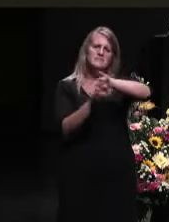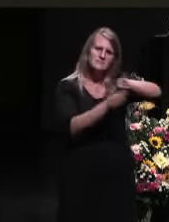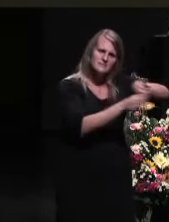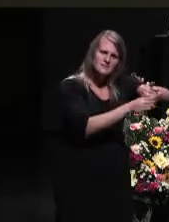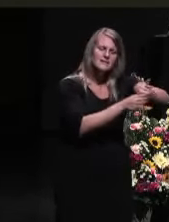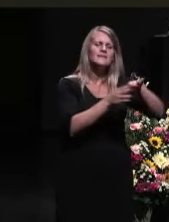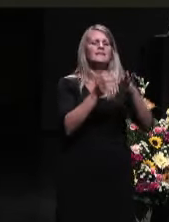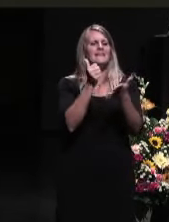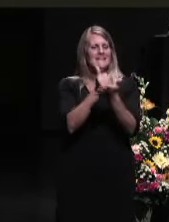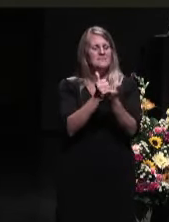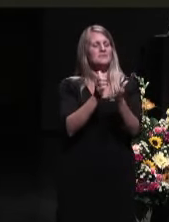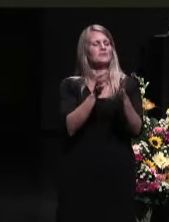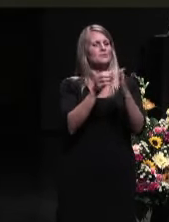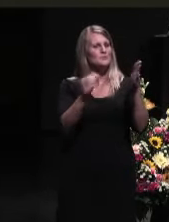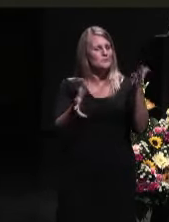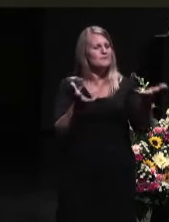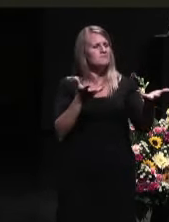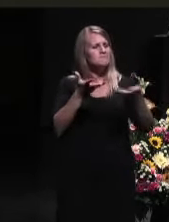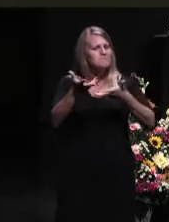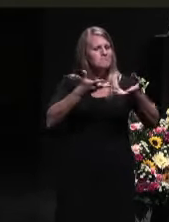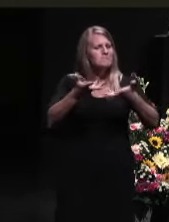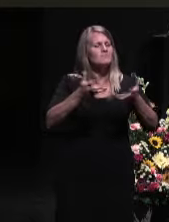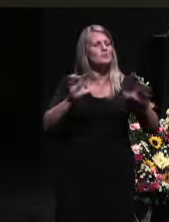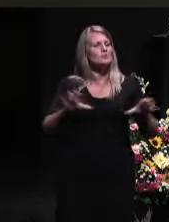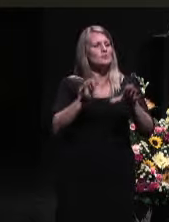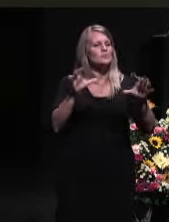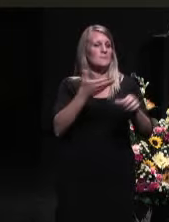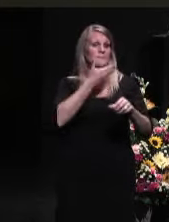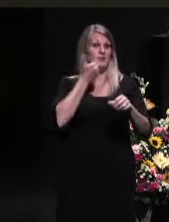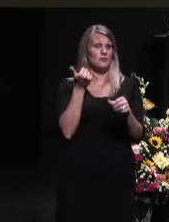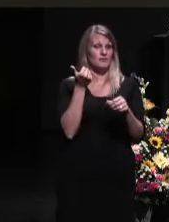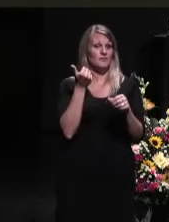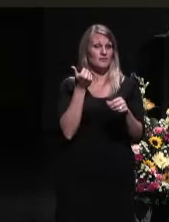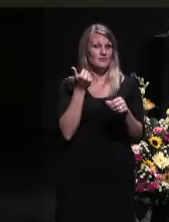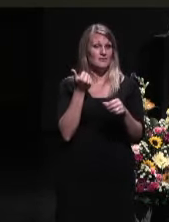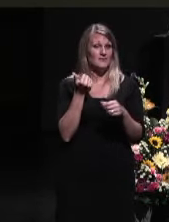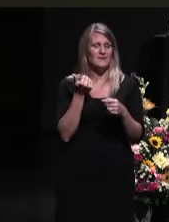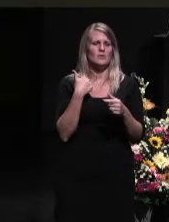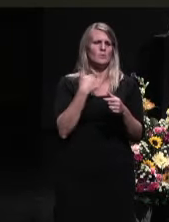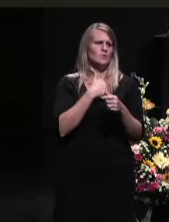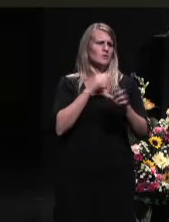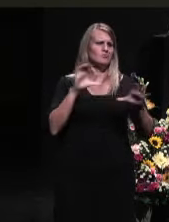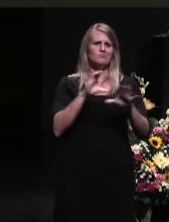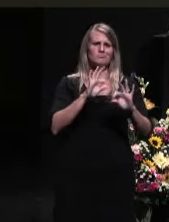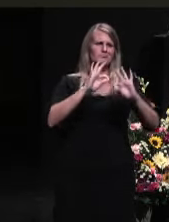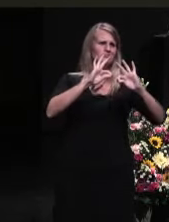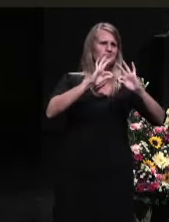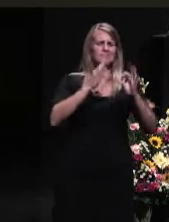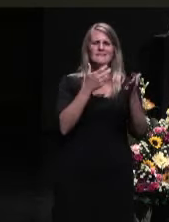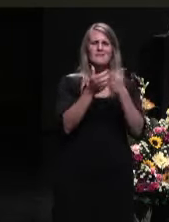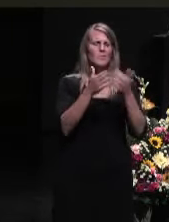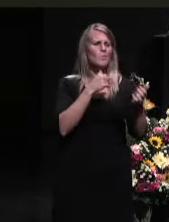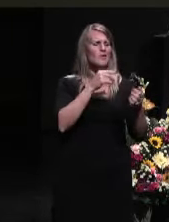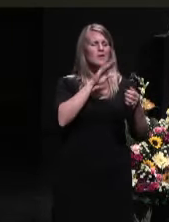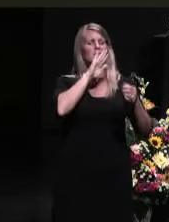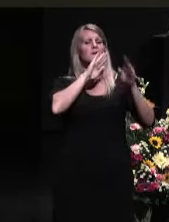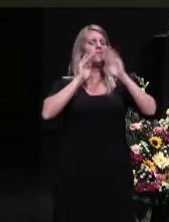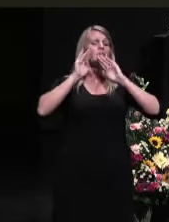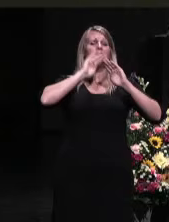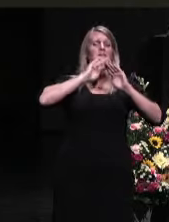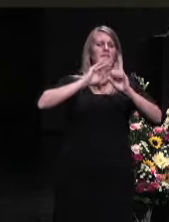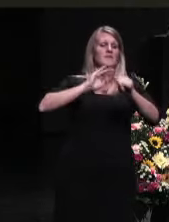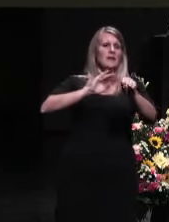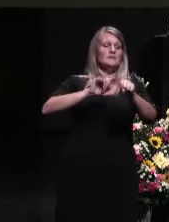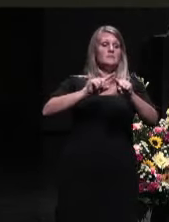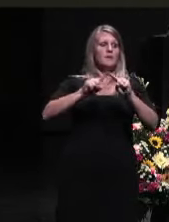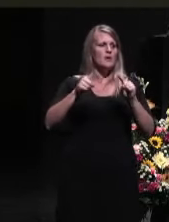do even more. Because as good as we are, we need to be even better given the headwinds that we face. The campus